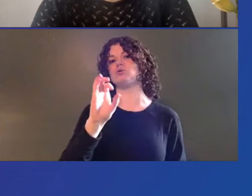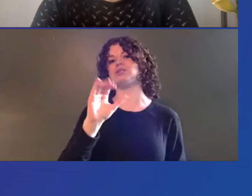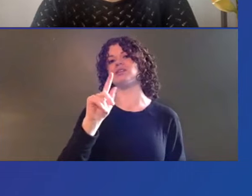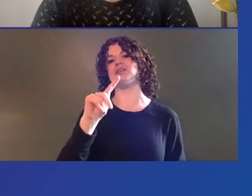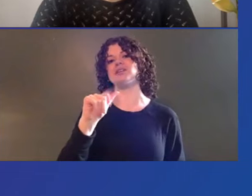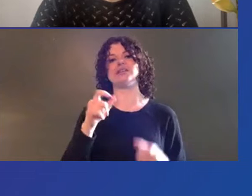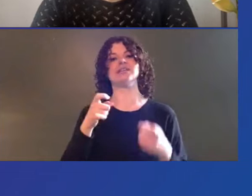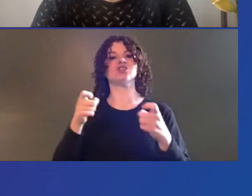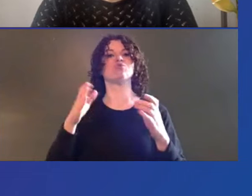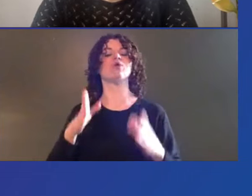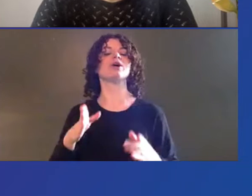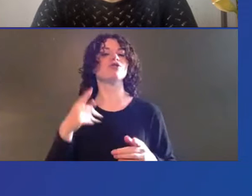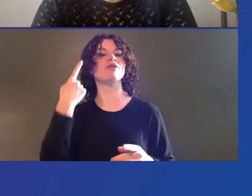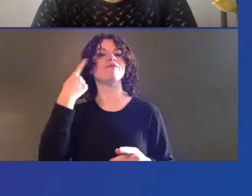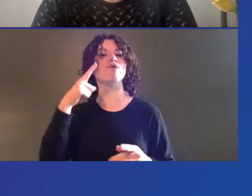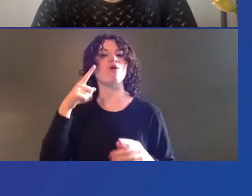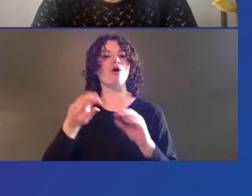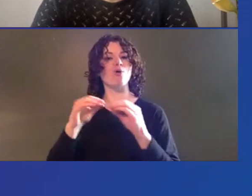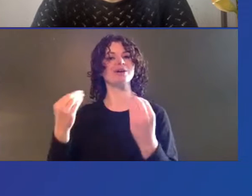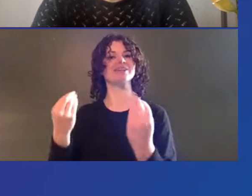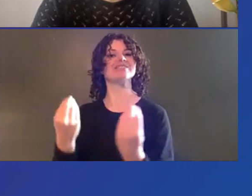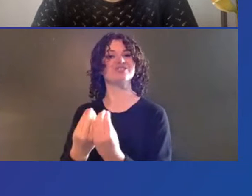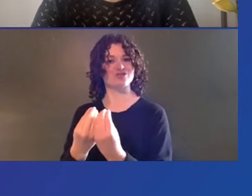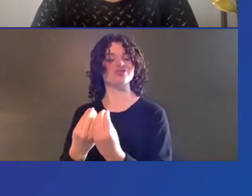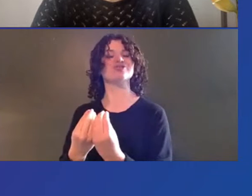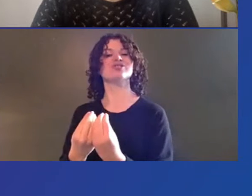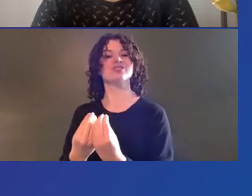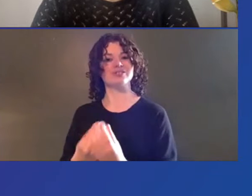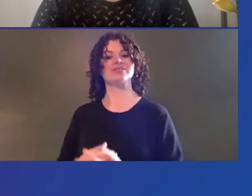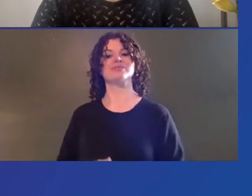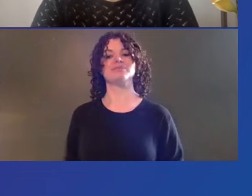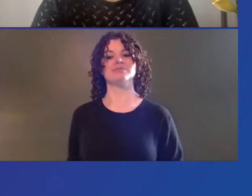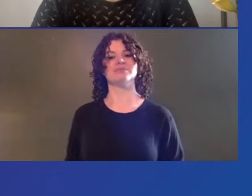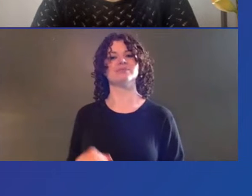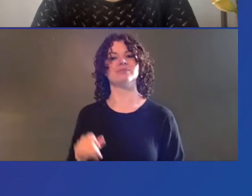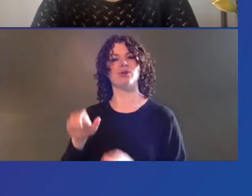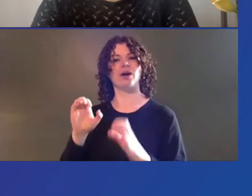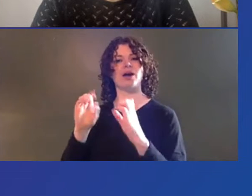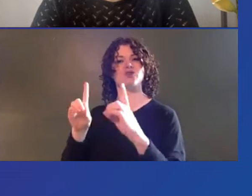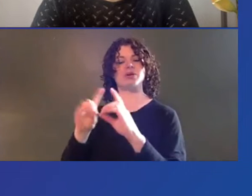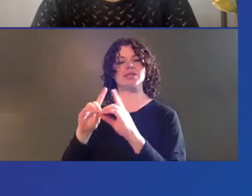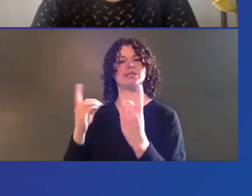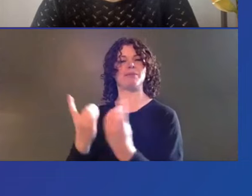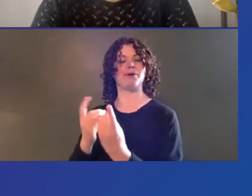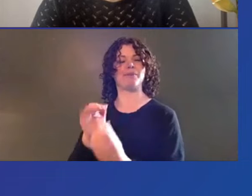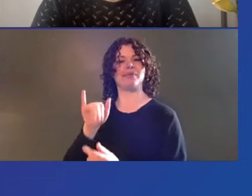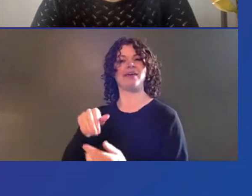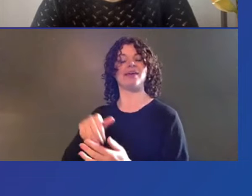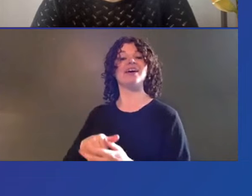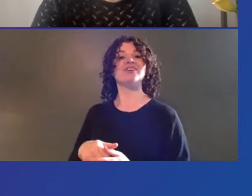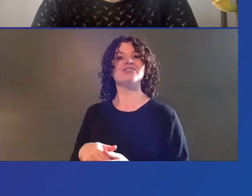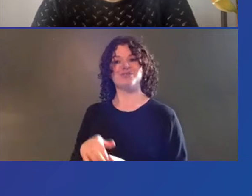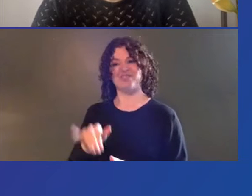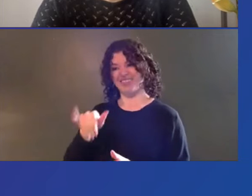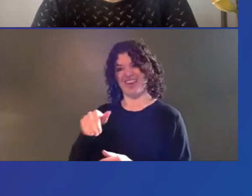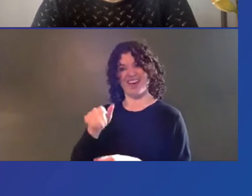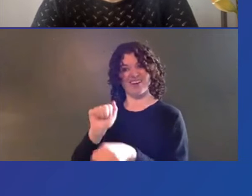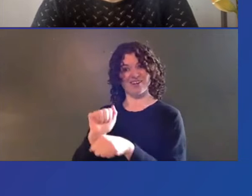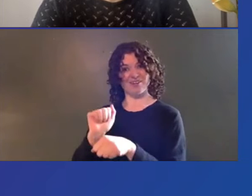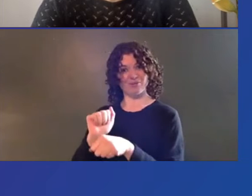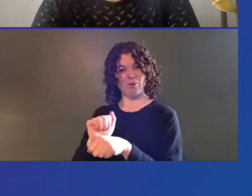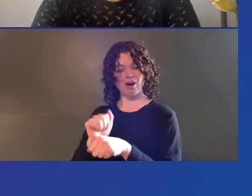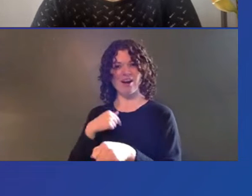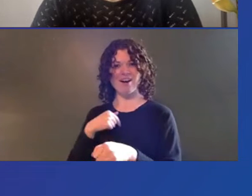department. And I guess this is an amazing place where I get to kind of mix all these